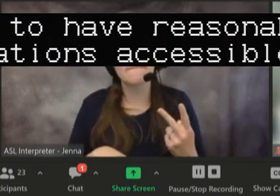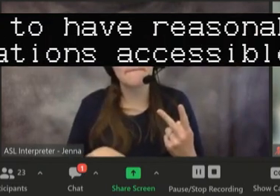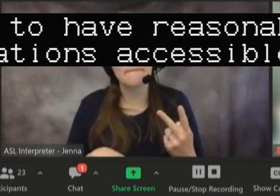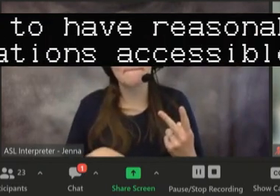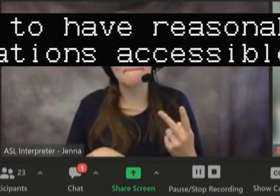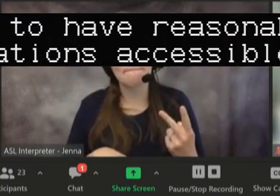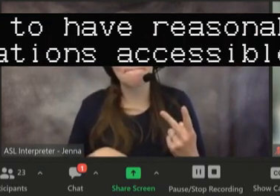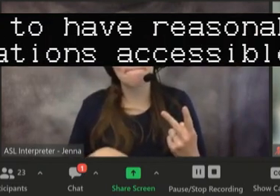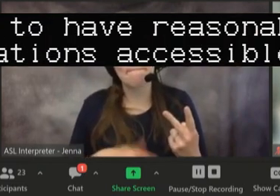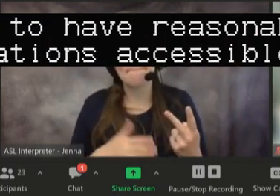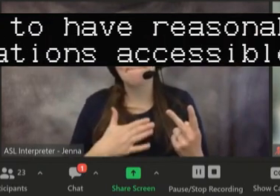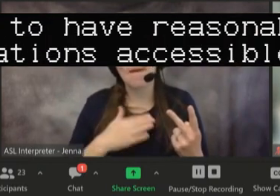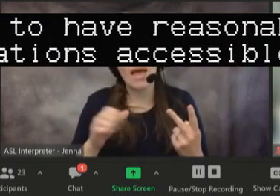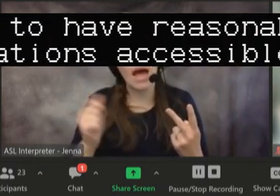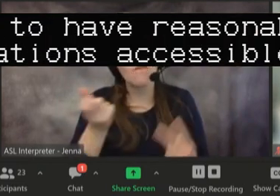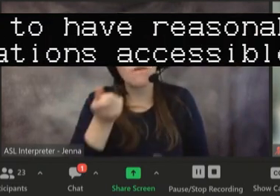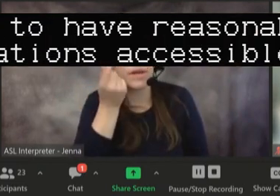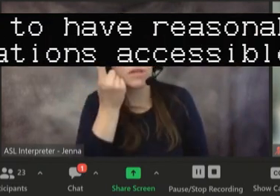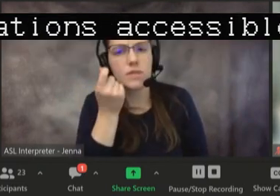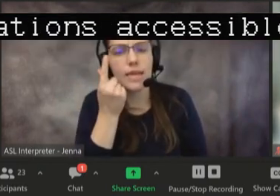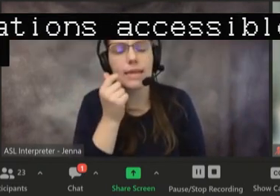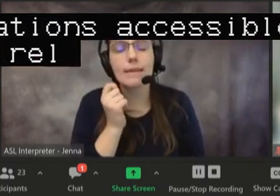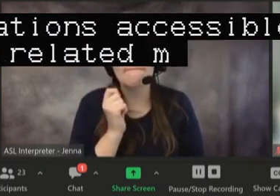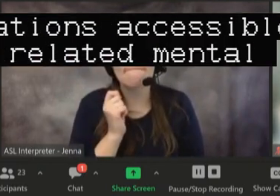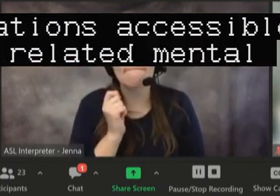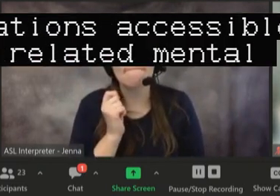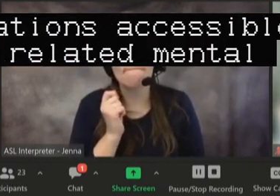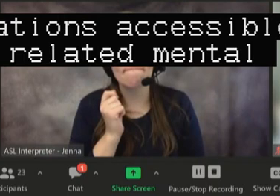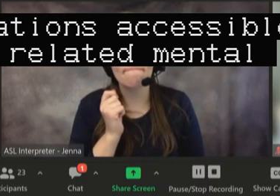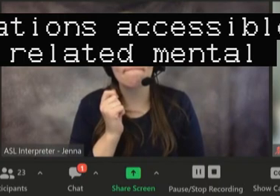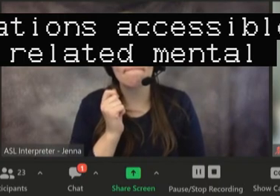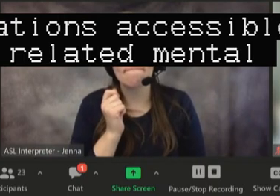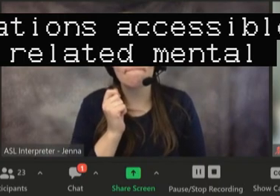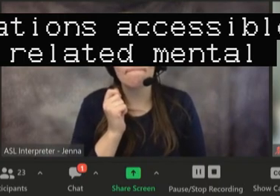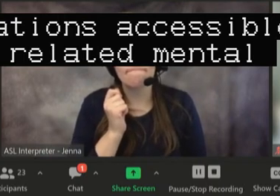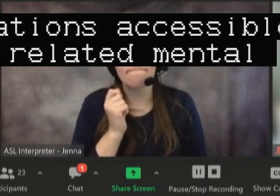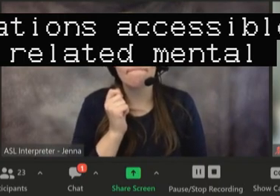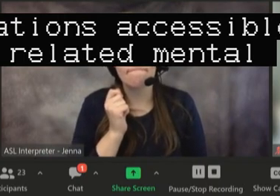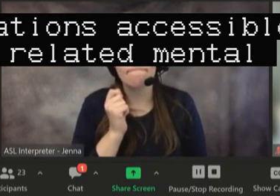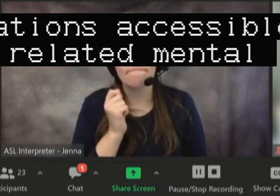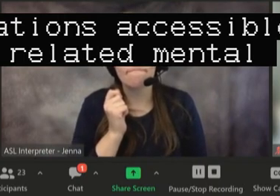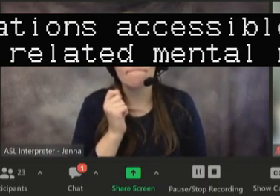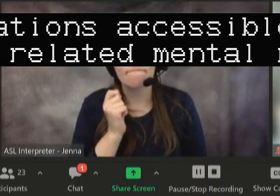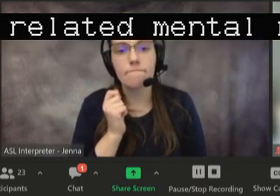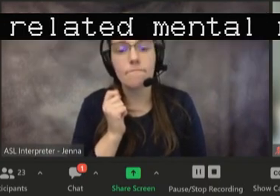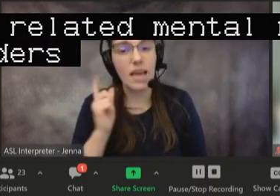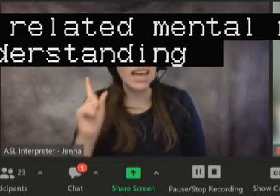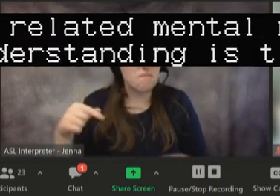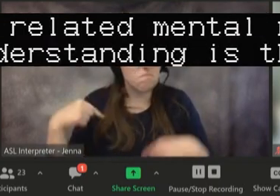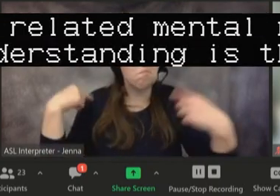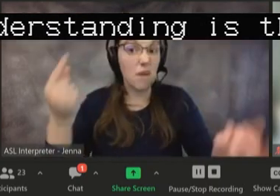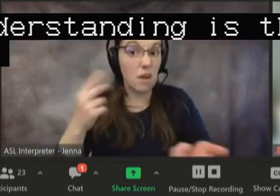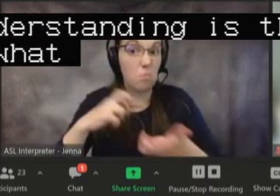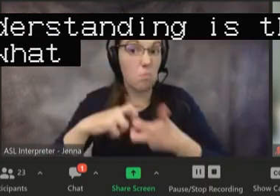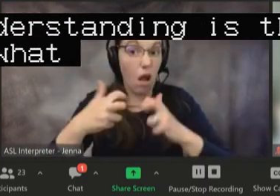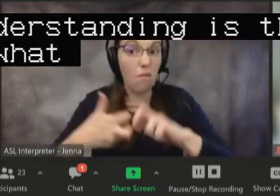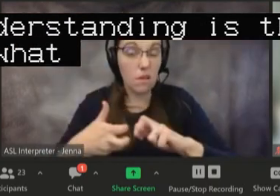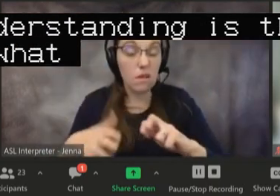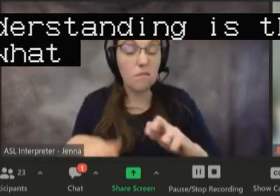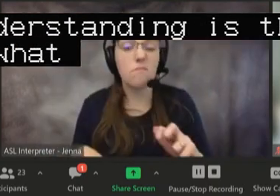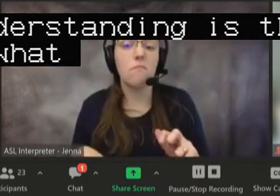my other understanding is that part of what year in and year out has been a problem is that there's a